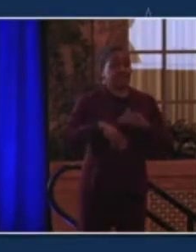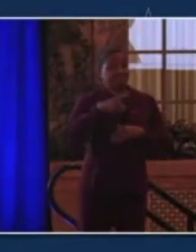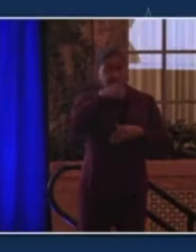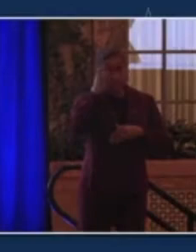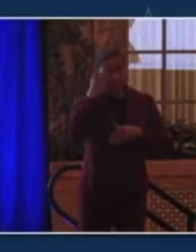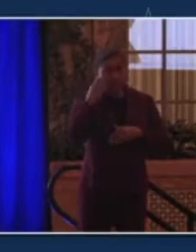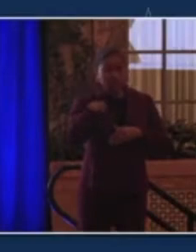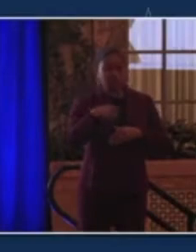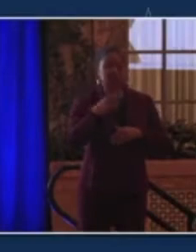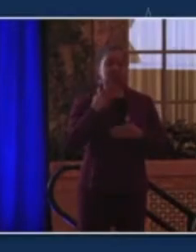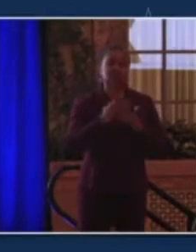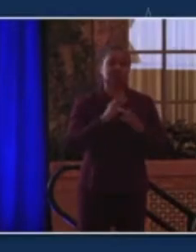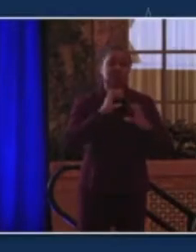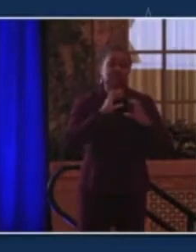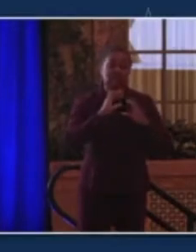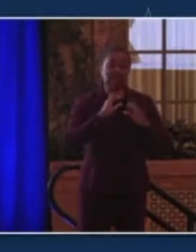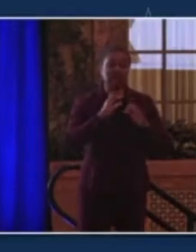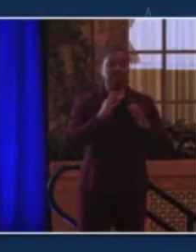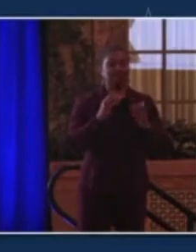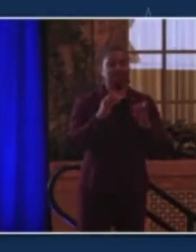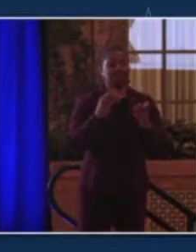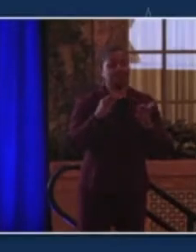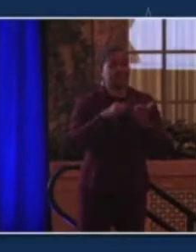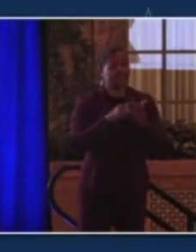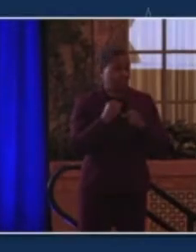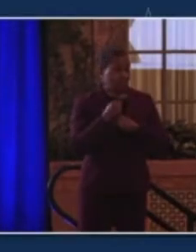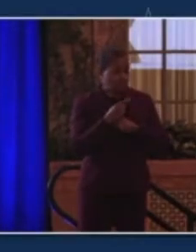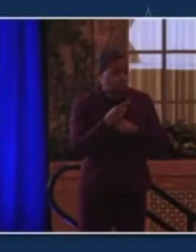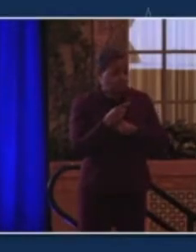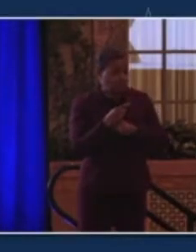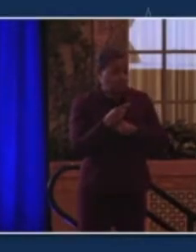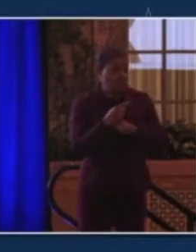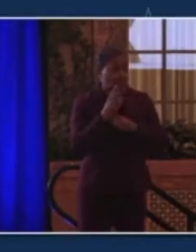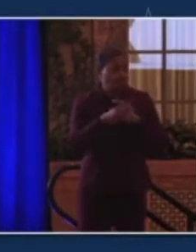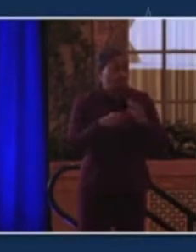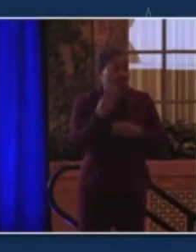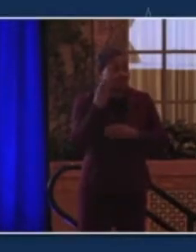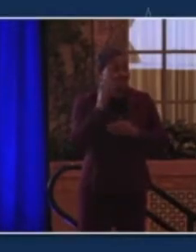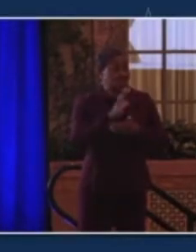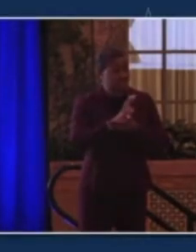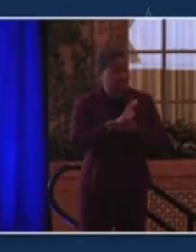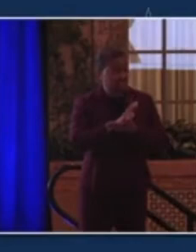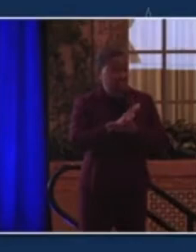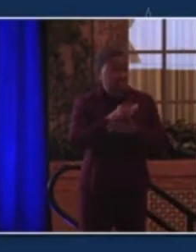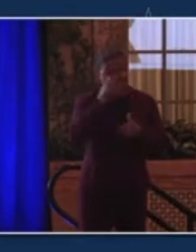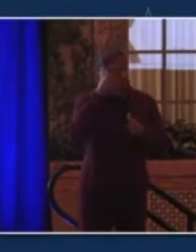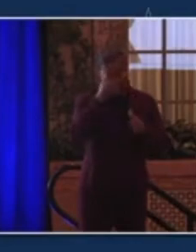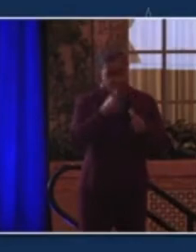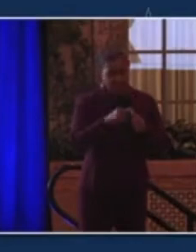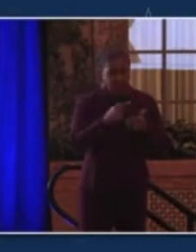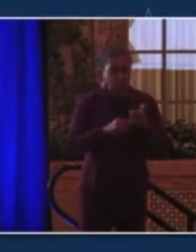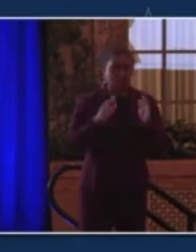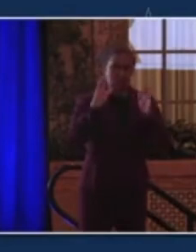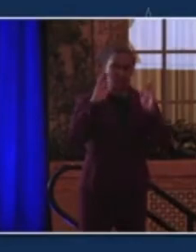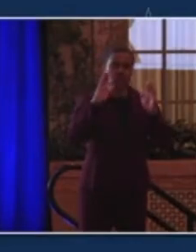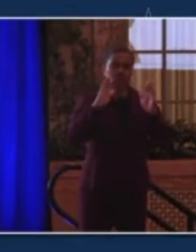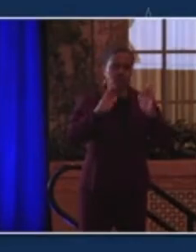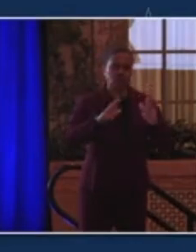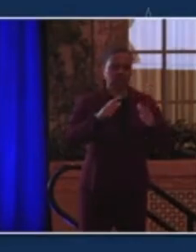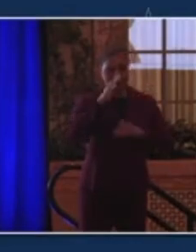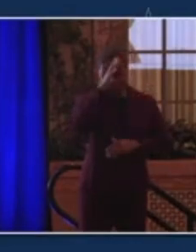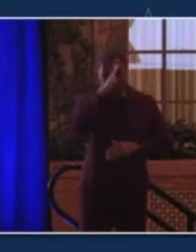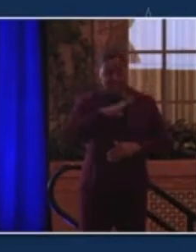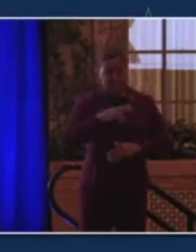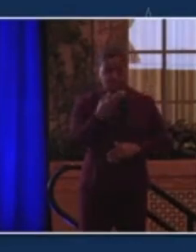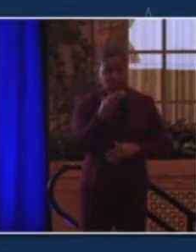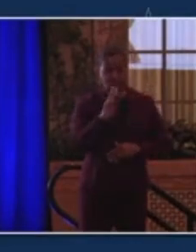great talks, that by this time next year, the world would have seen this film and be reminded of what a great, great man